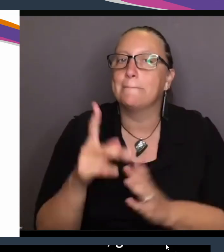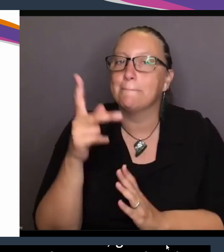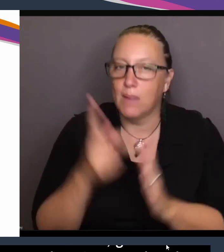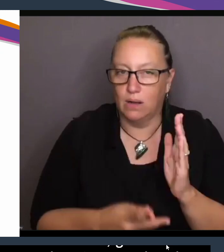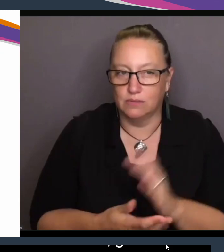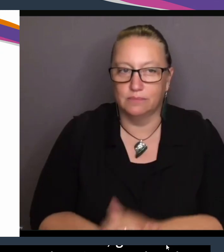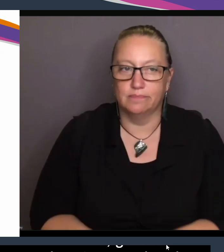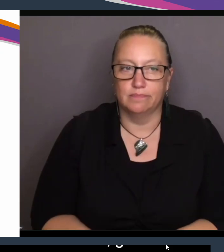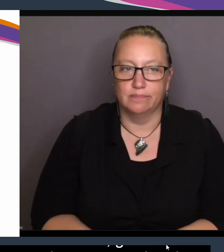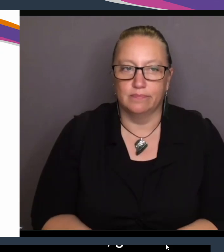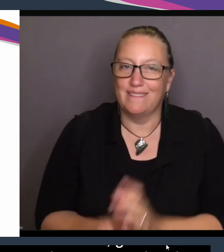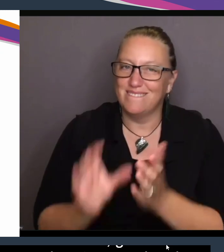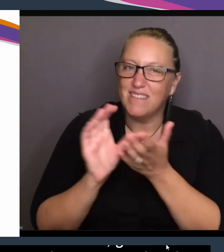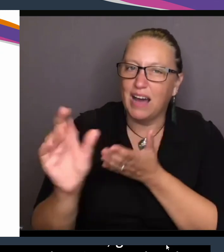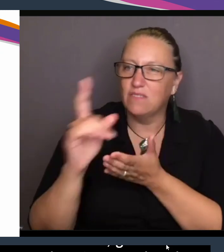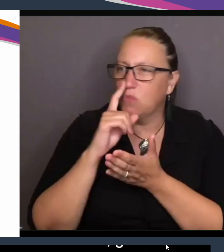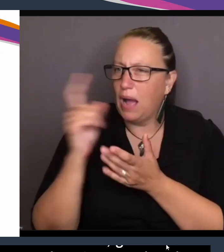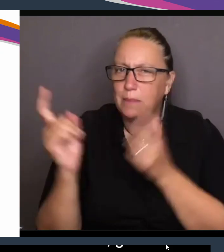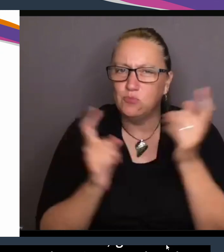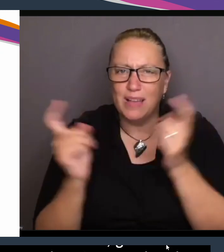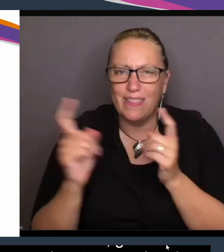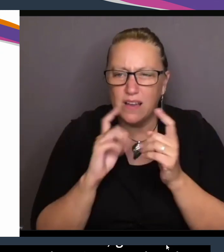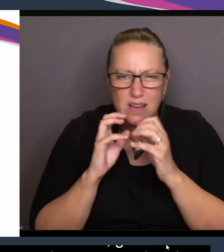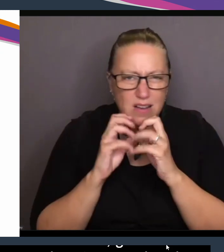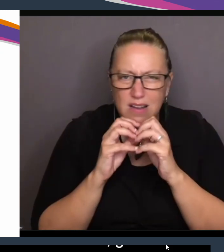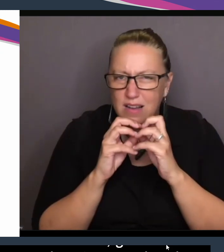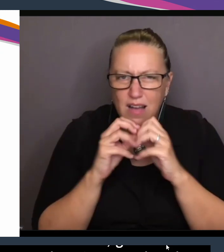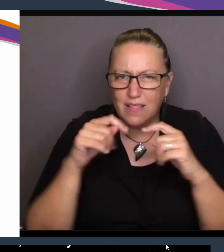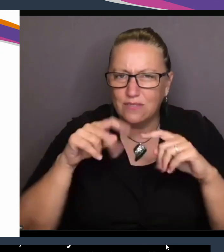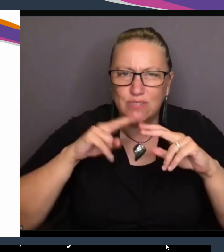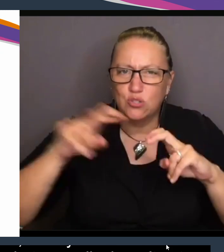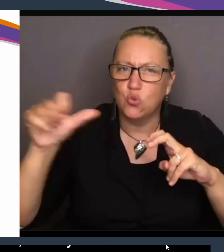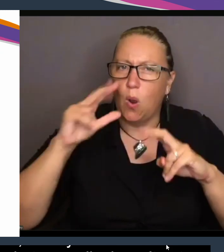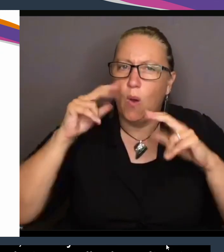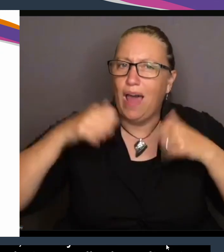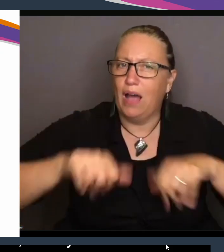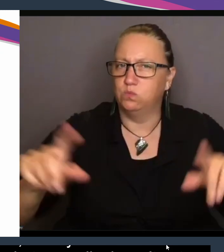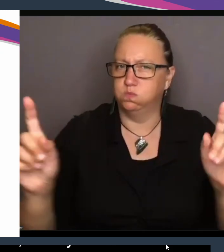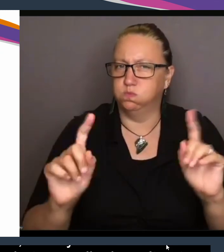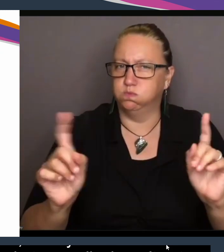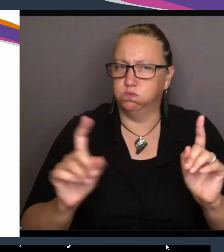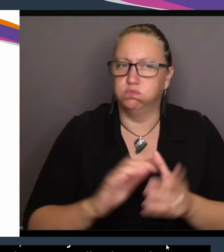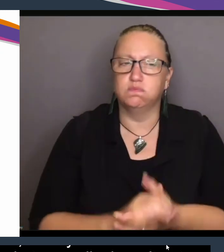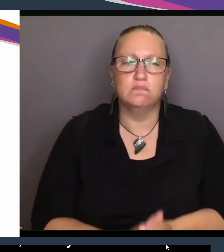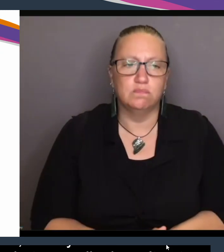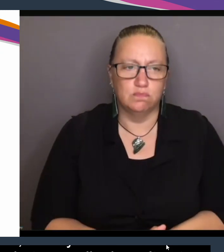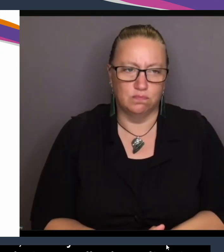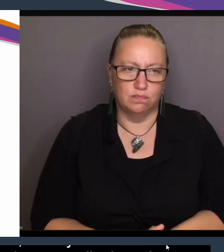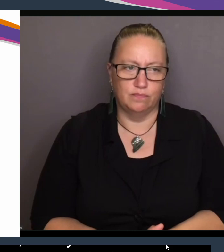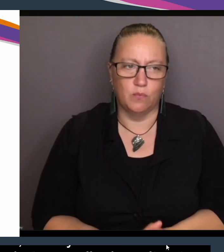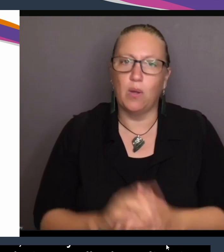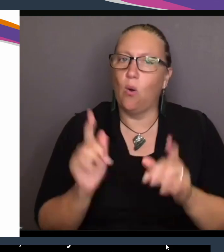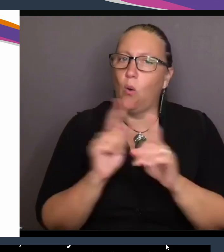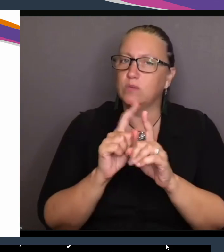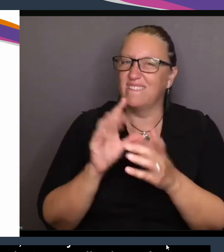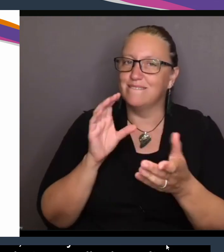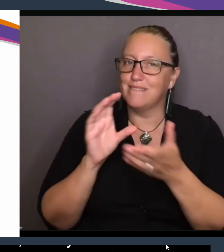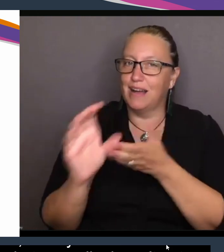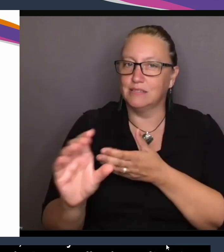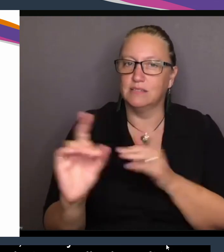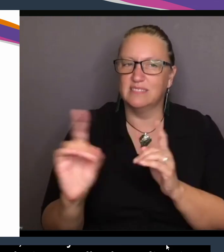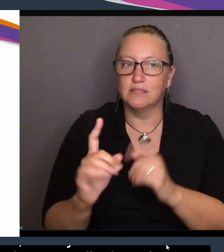coming together and working out, well, what should this research be about? And we also funded